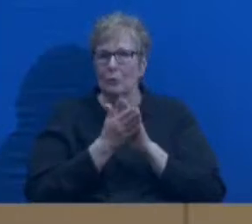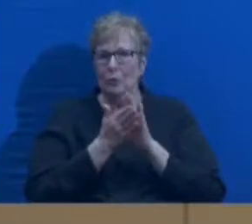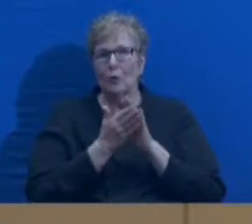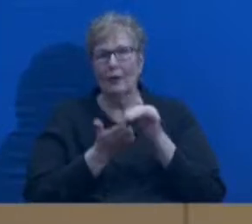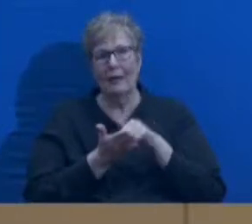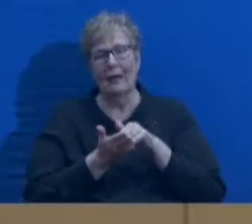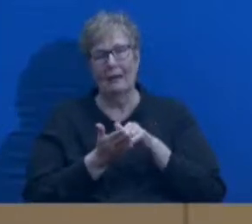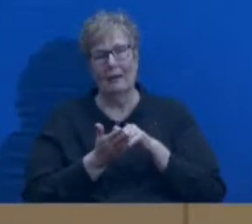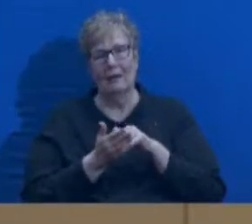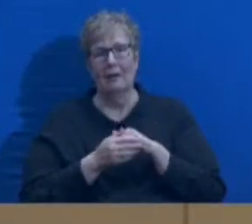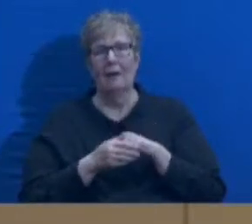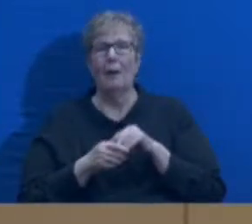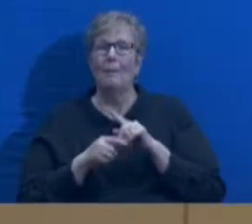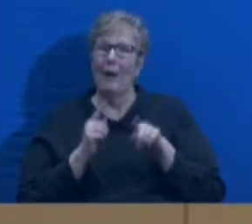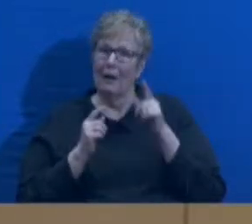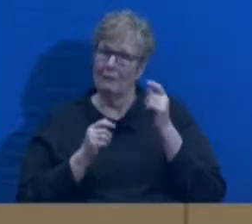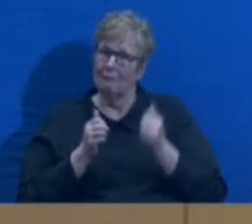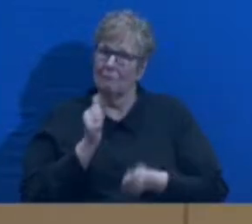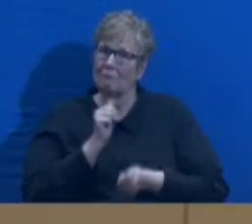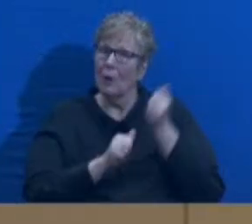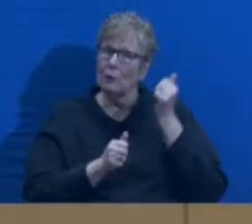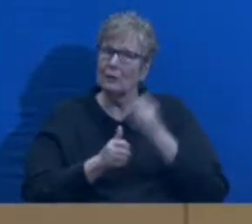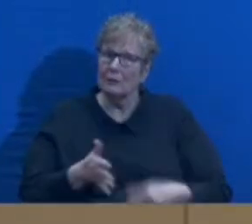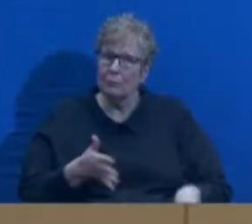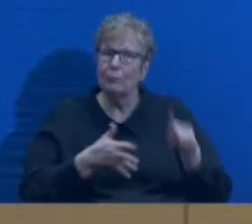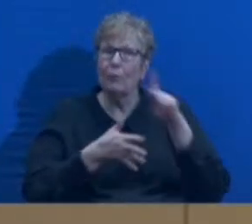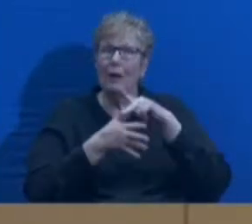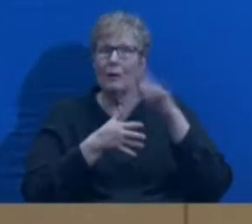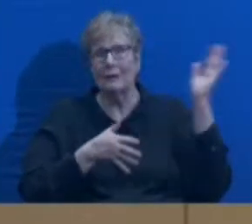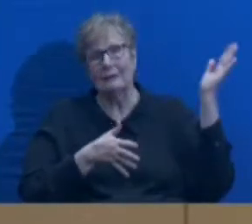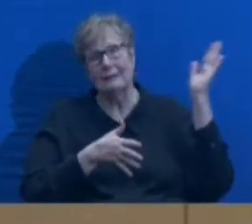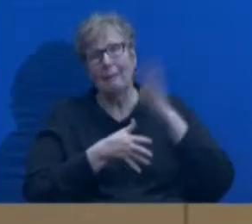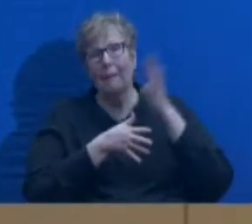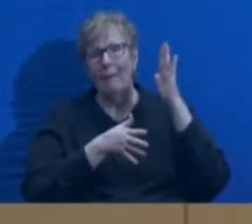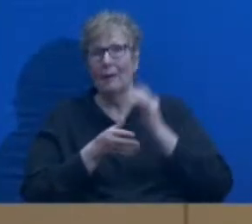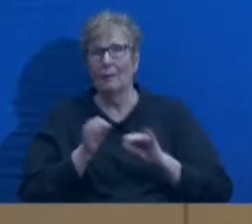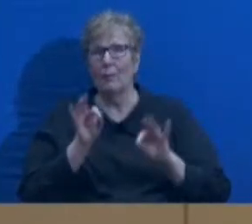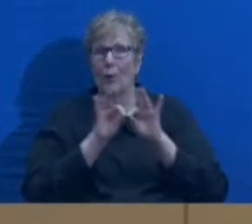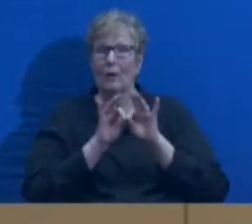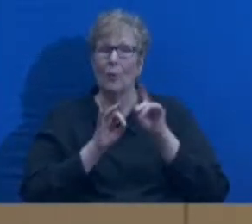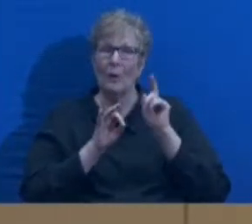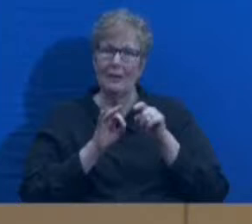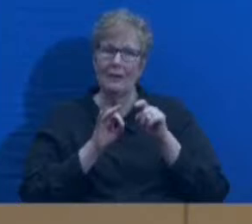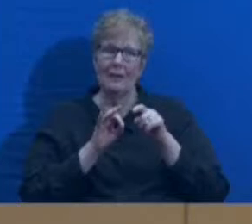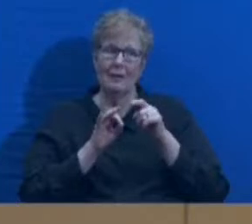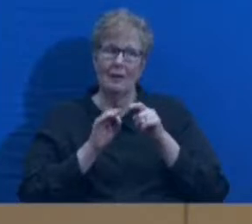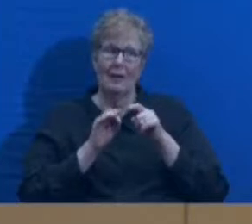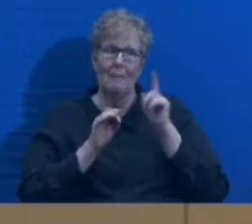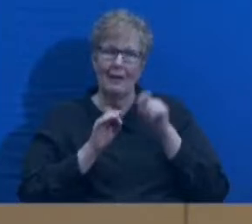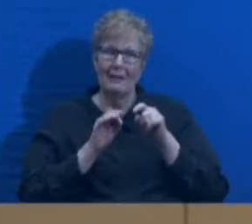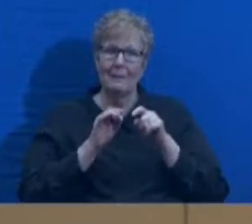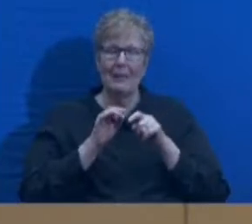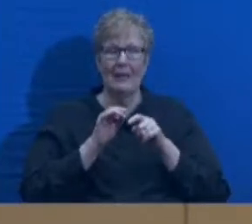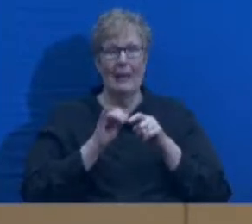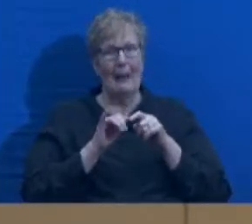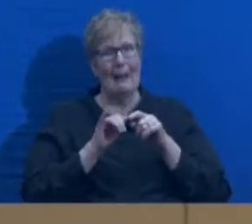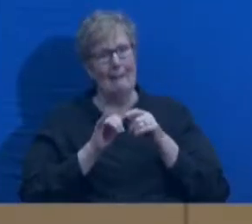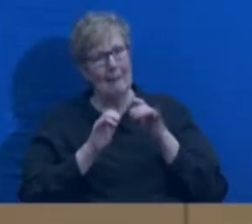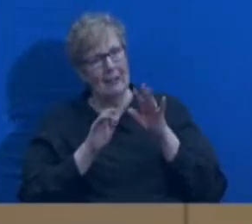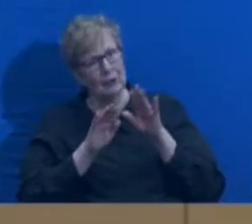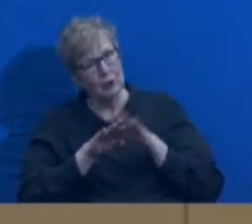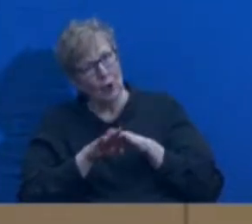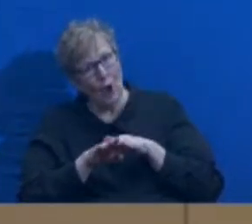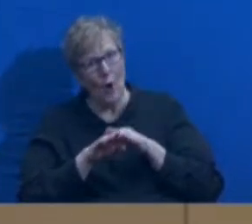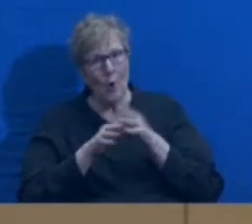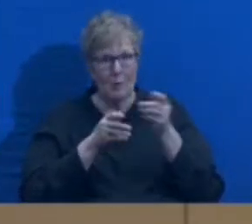We need to prioritize what we reopen and when. We need it to be a measured and managed